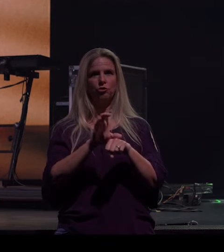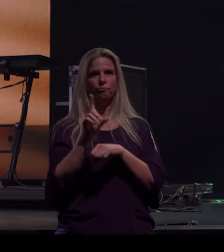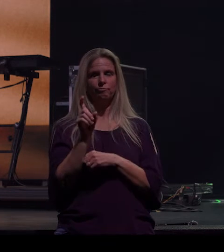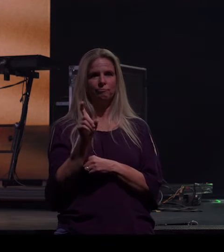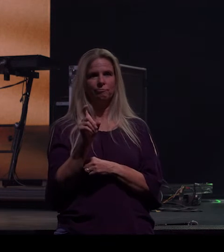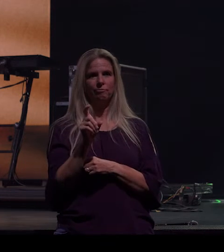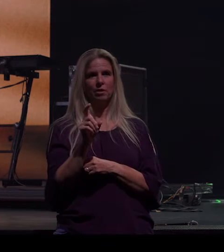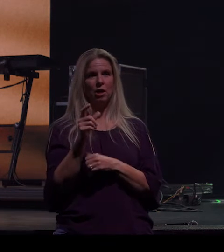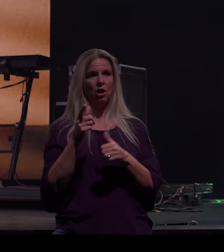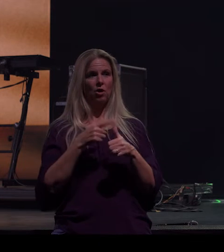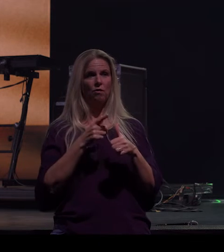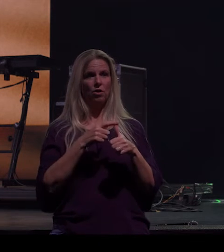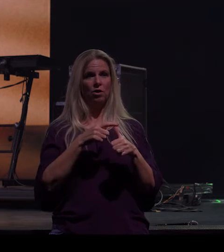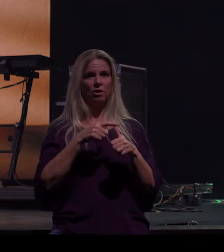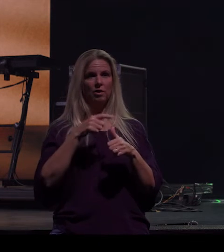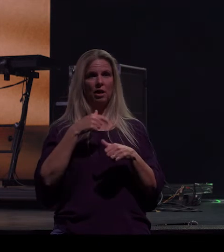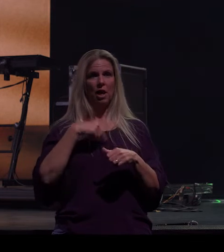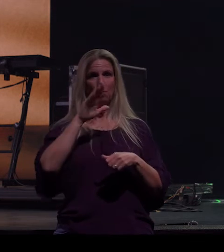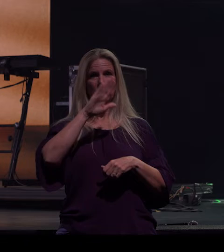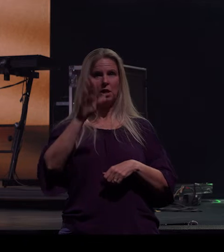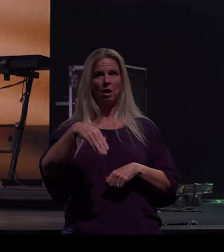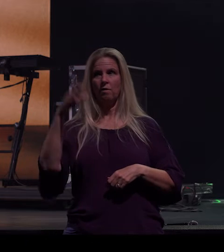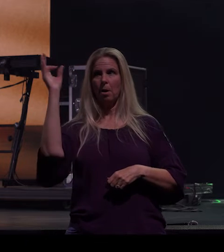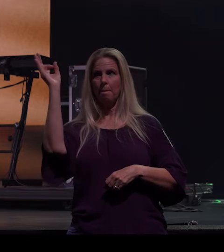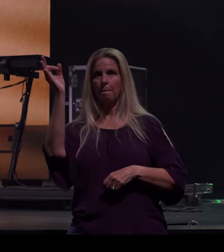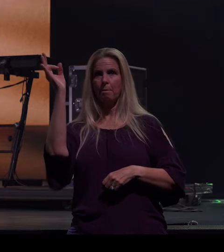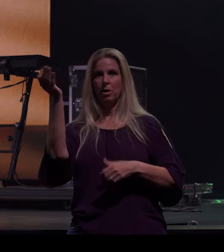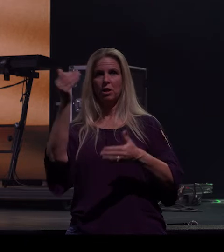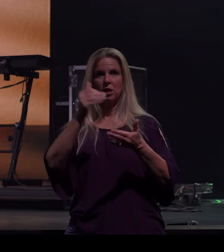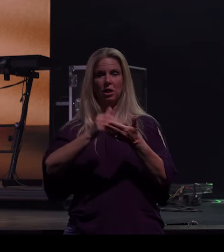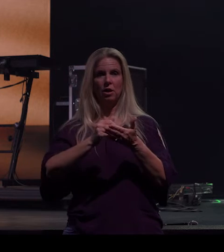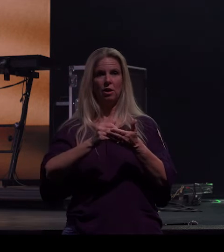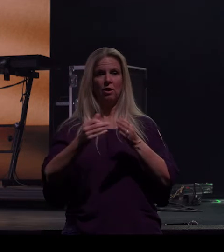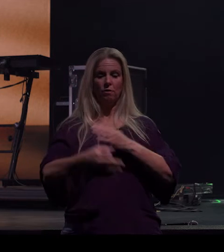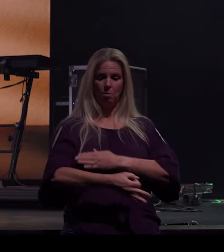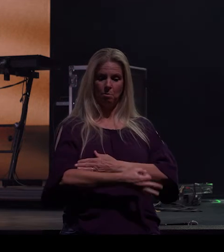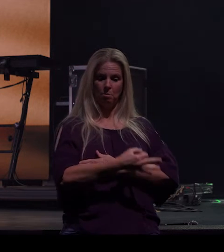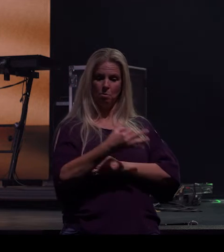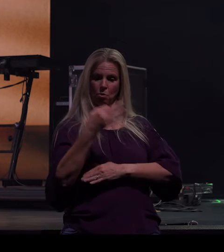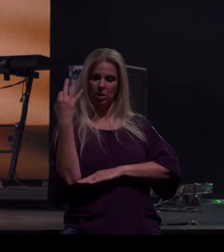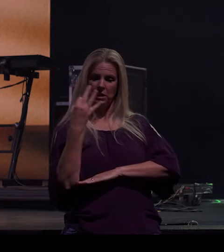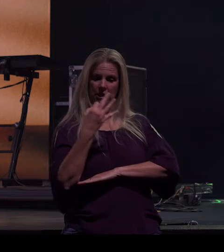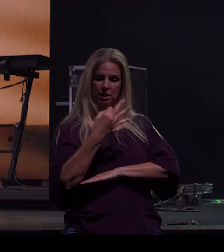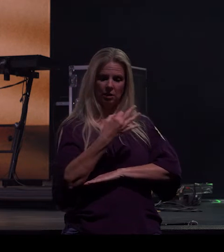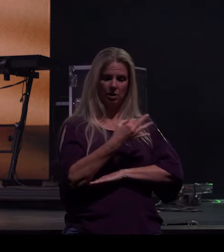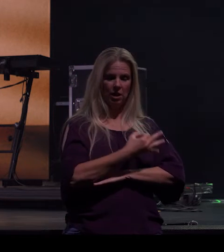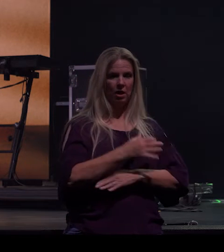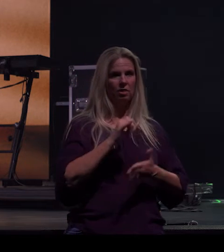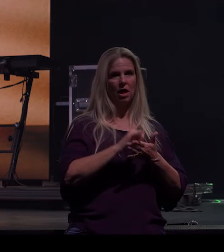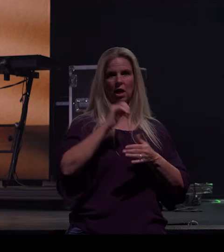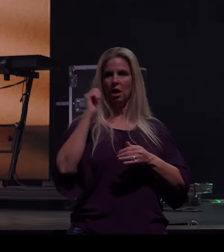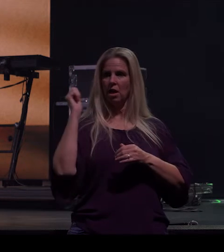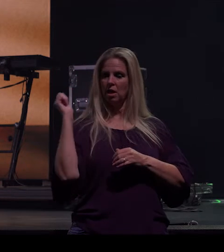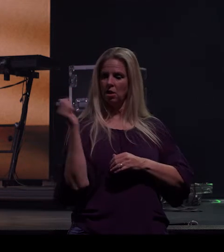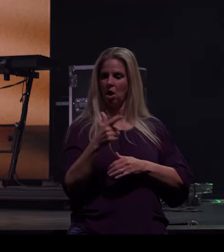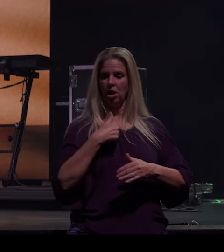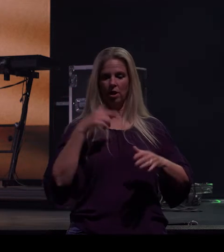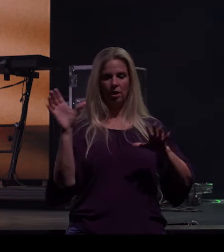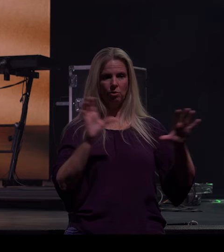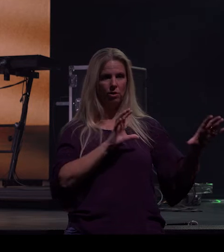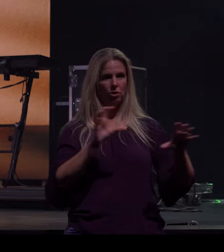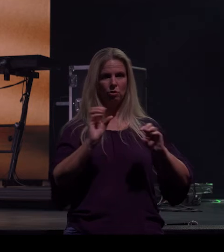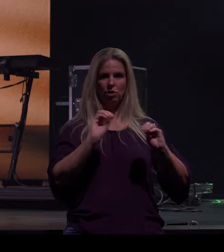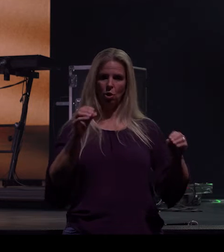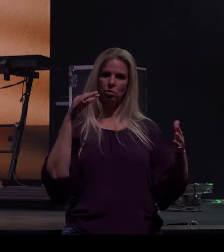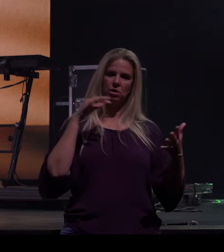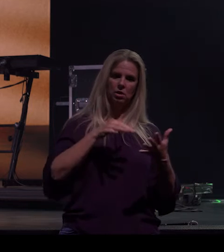First of all, I wouldn't preach another message in my life. Because from morning until evening, that's all I would do. I wouldn't study, I wouldn't